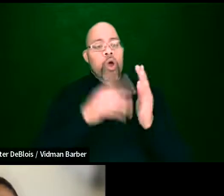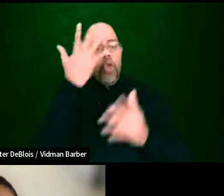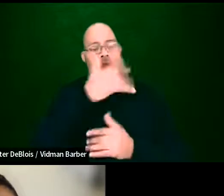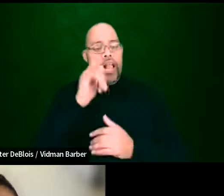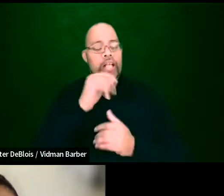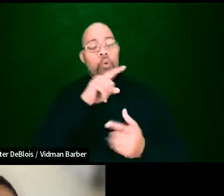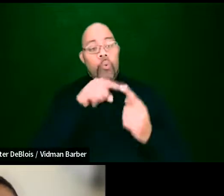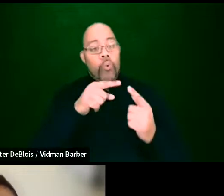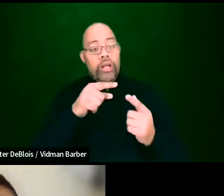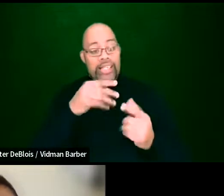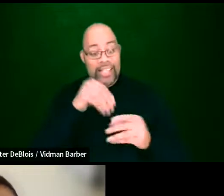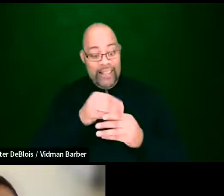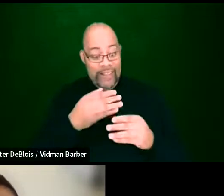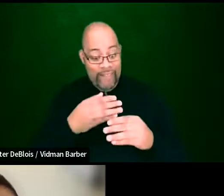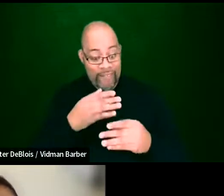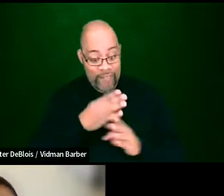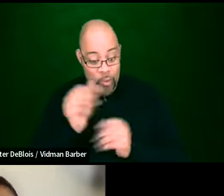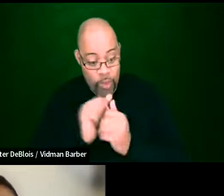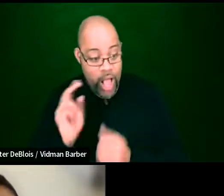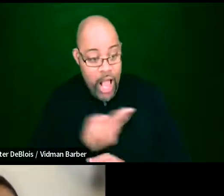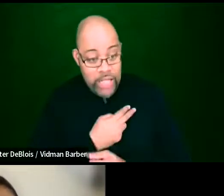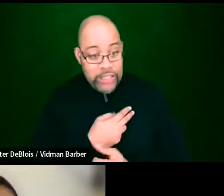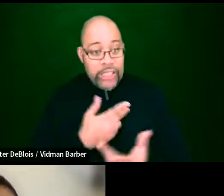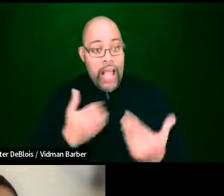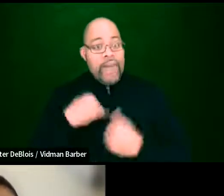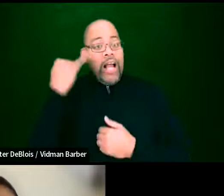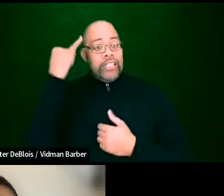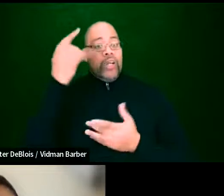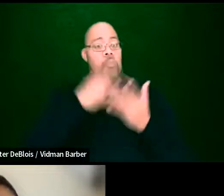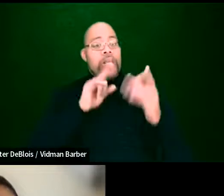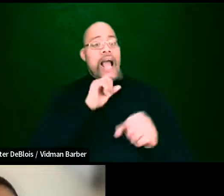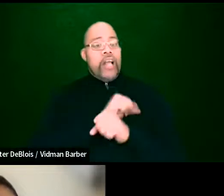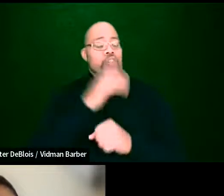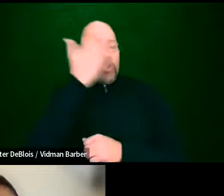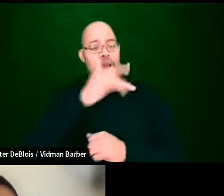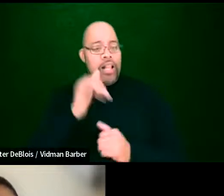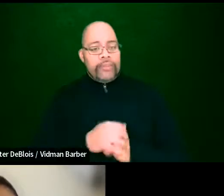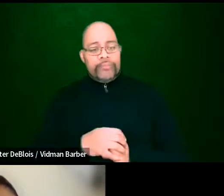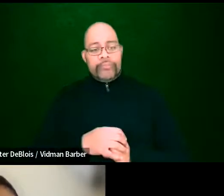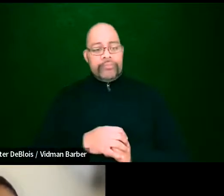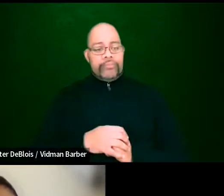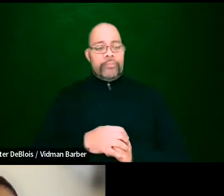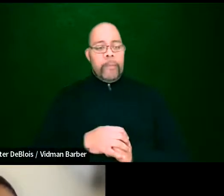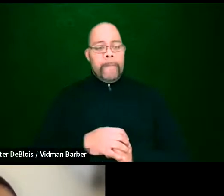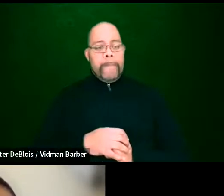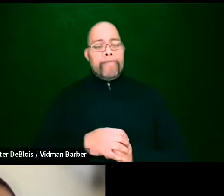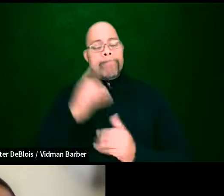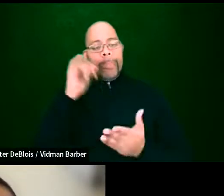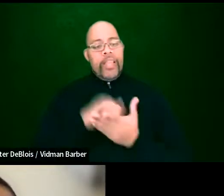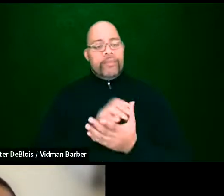like. So when they come out in the field with us, now they have an idea of what this actually looks like. And I think